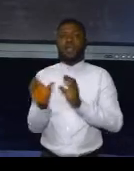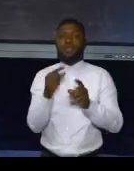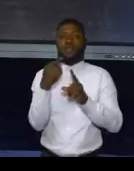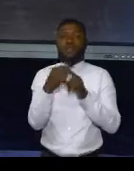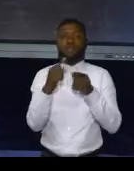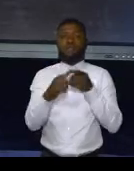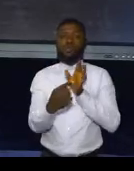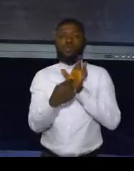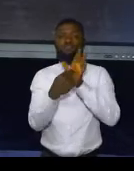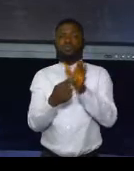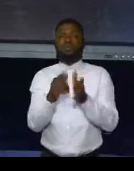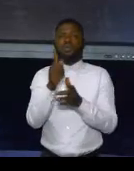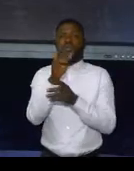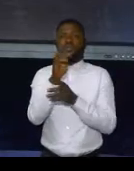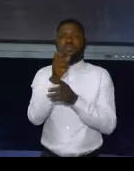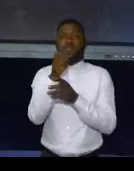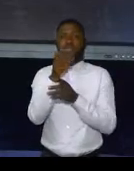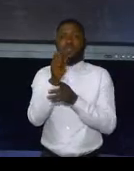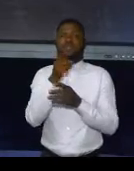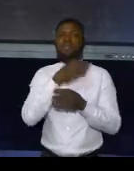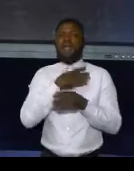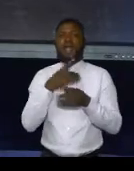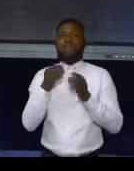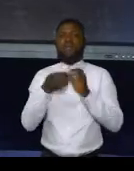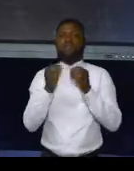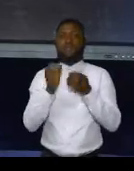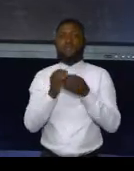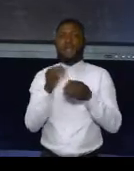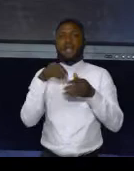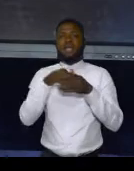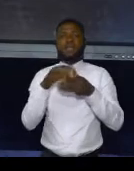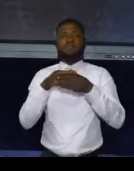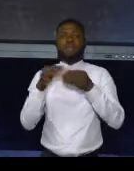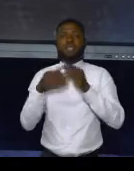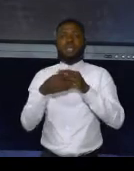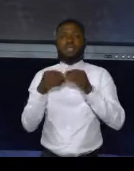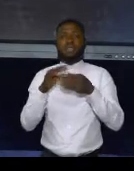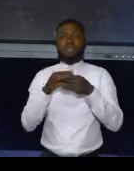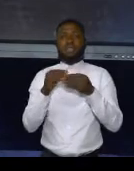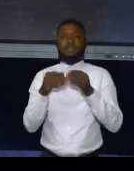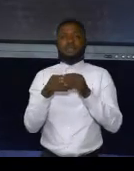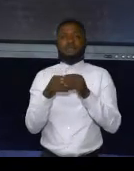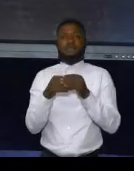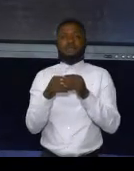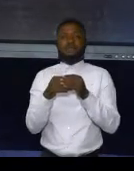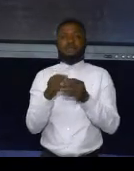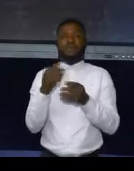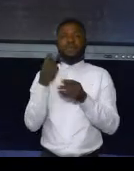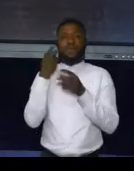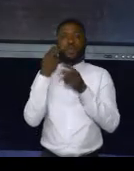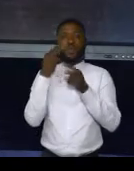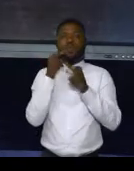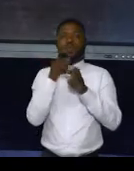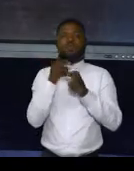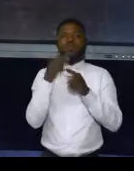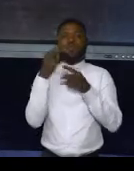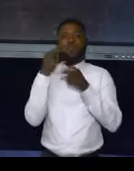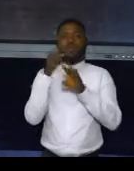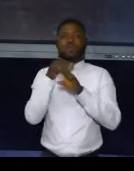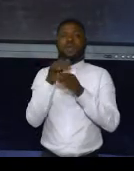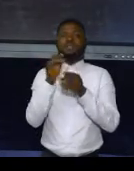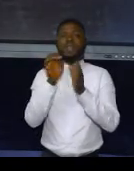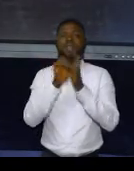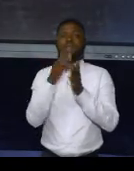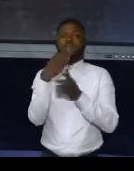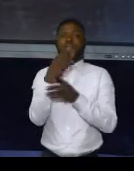to show tense and number in sentences. Look at